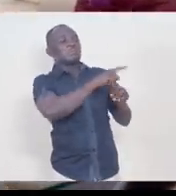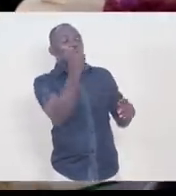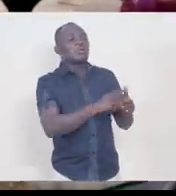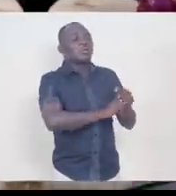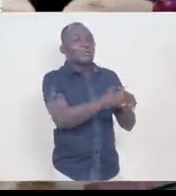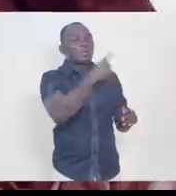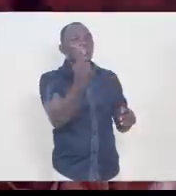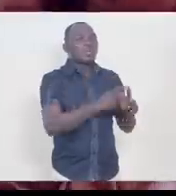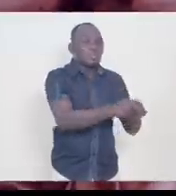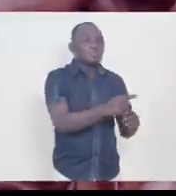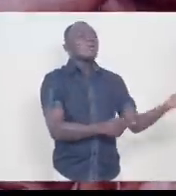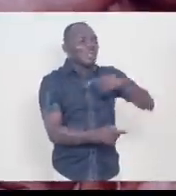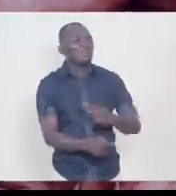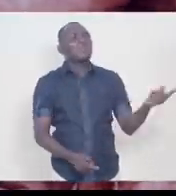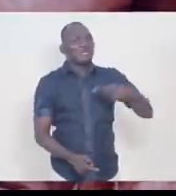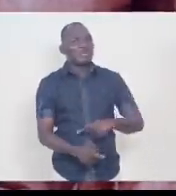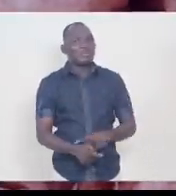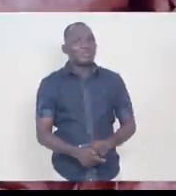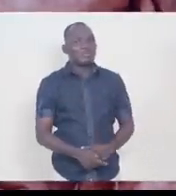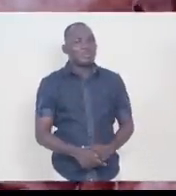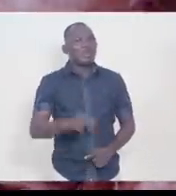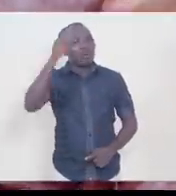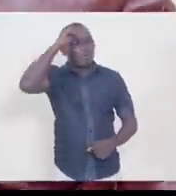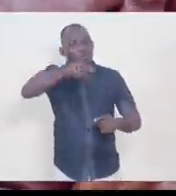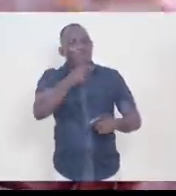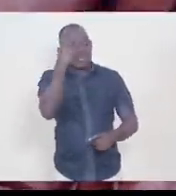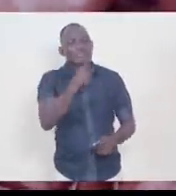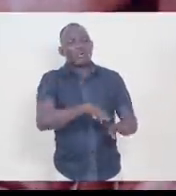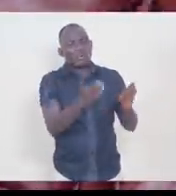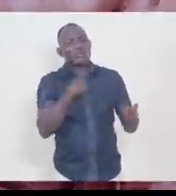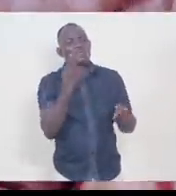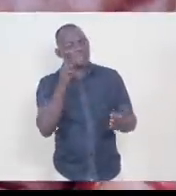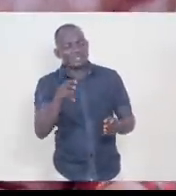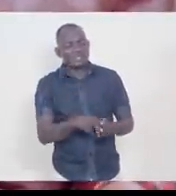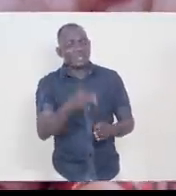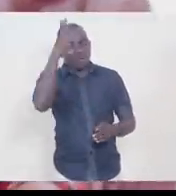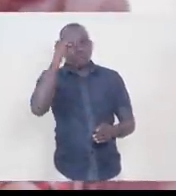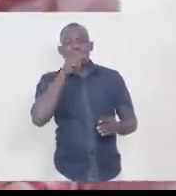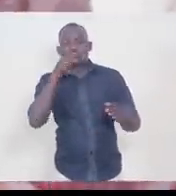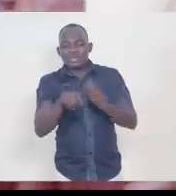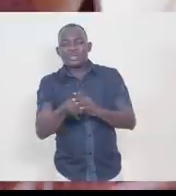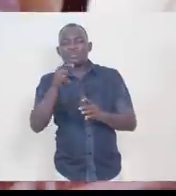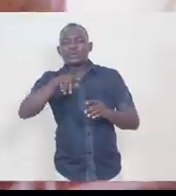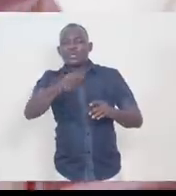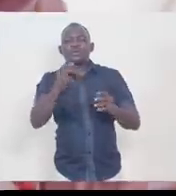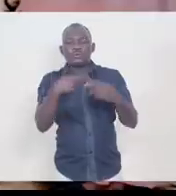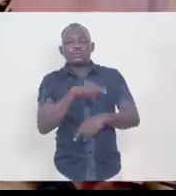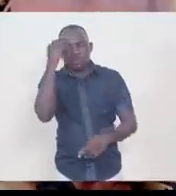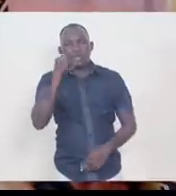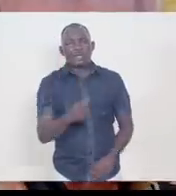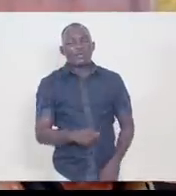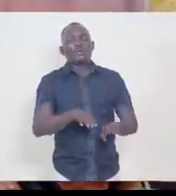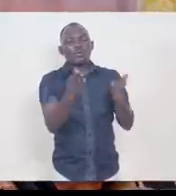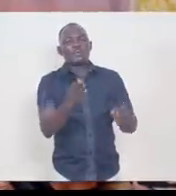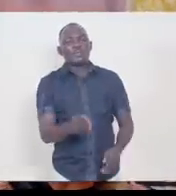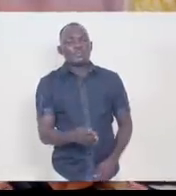always. Hey, come back here. Come and open that door. I want to see the boy. Always locking the boy in his room every